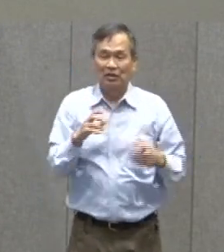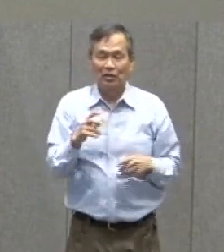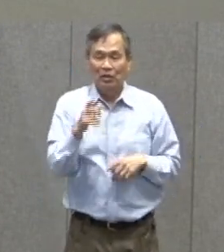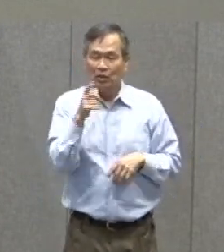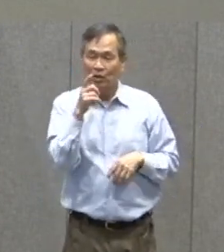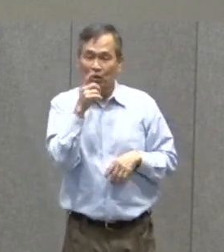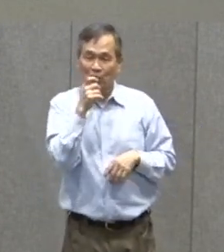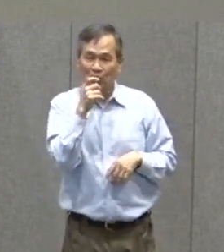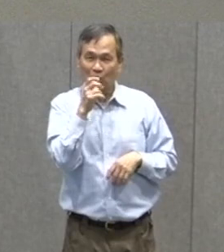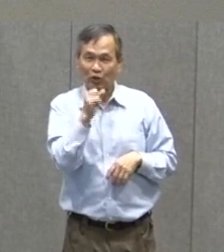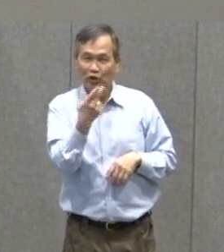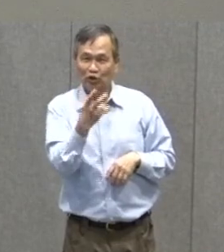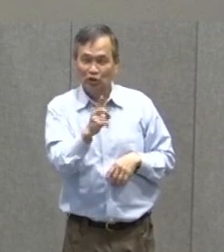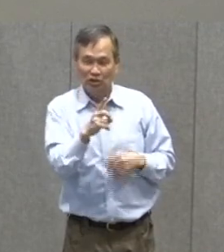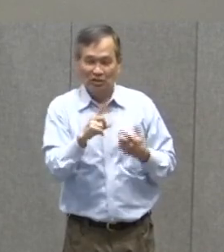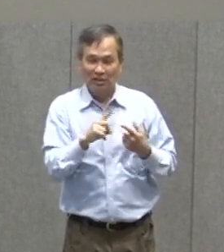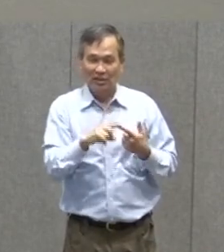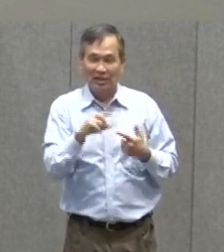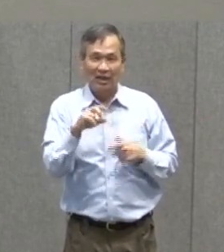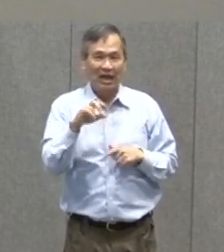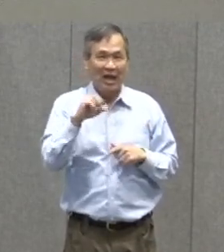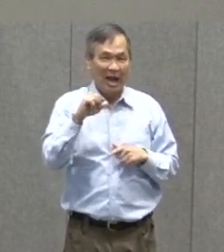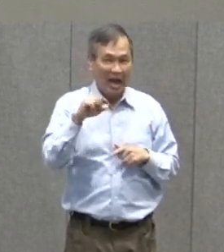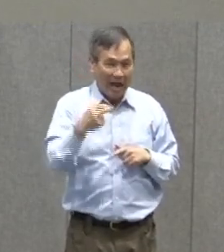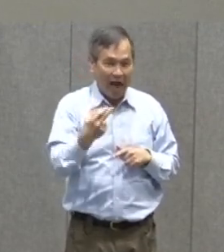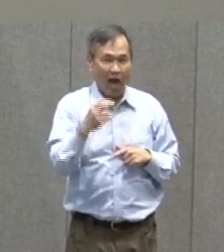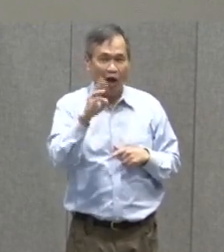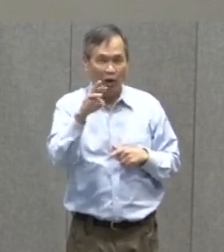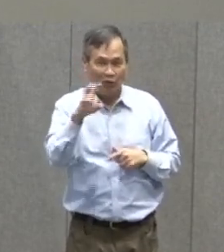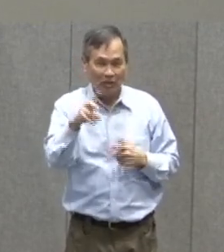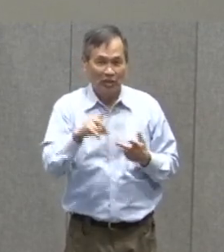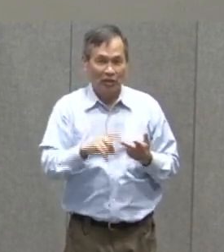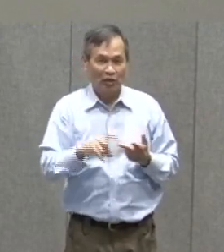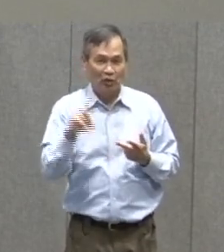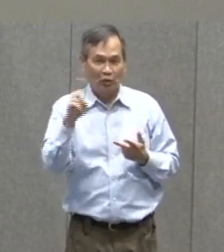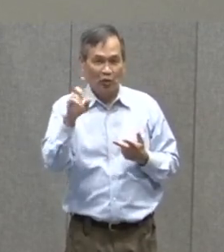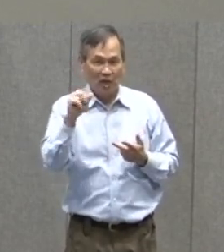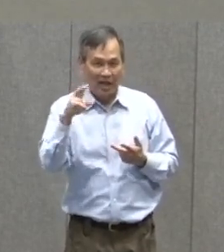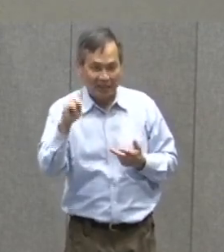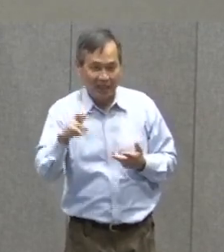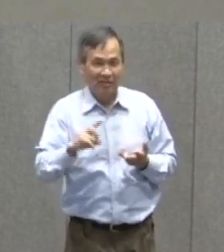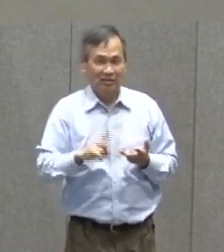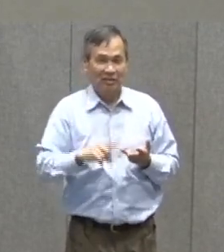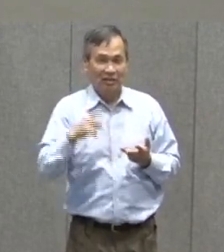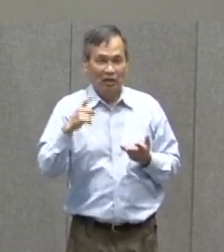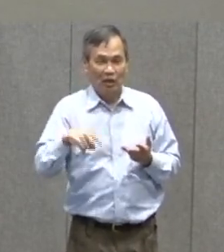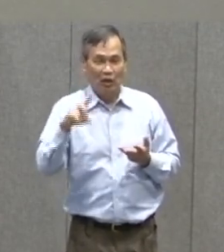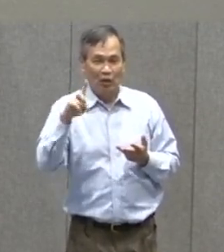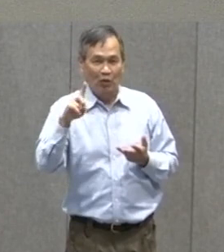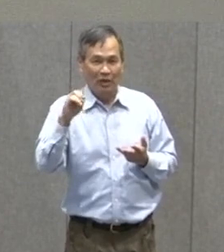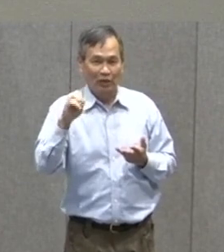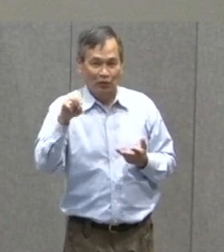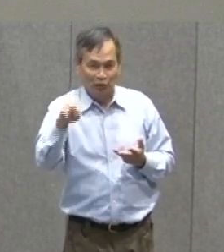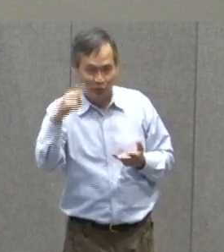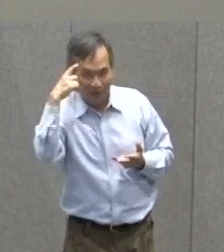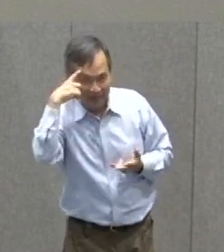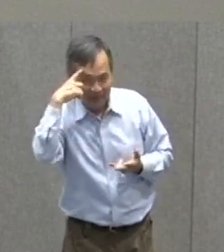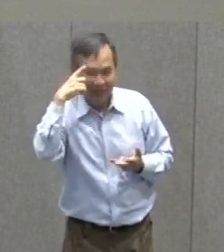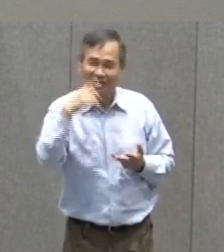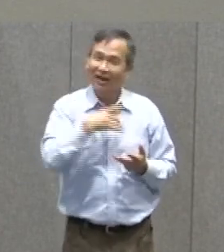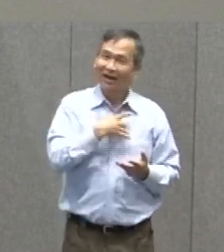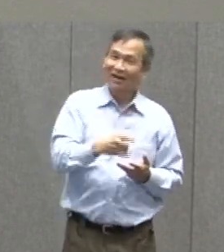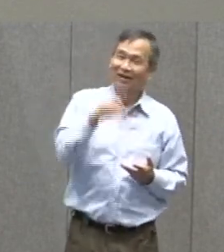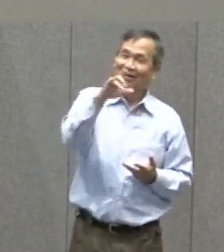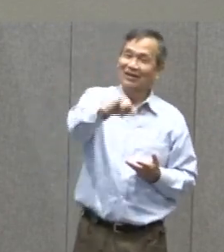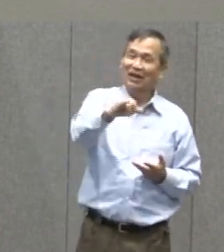should, how would, where can, what do you think? I like starting a lot of